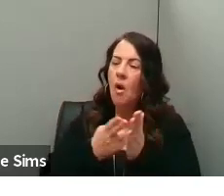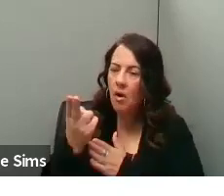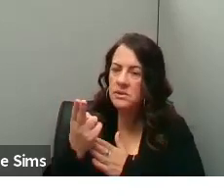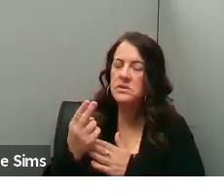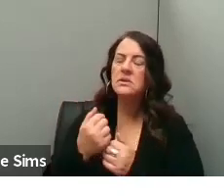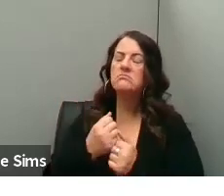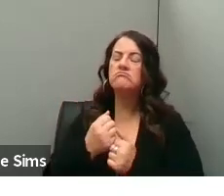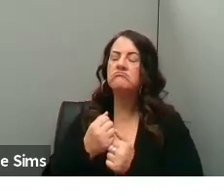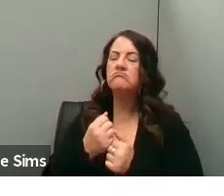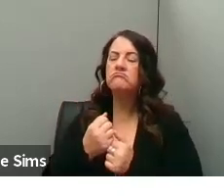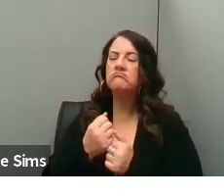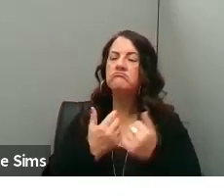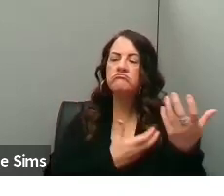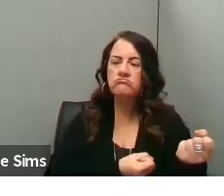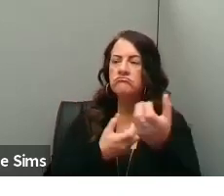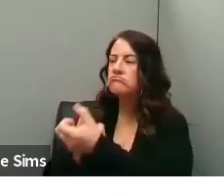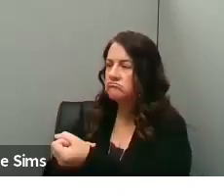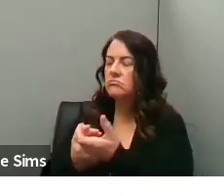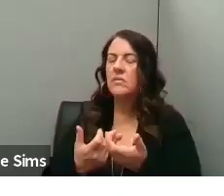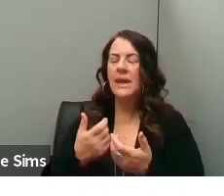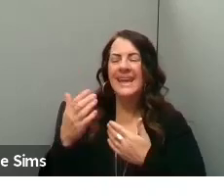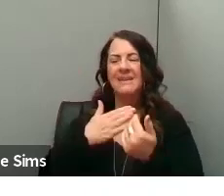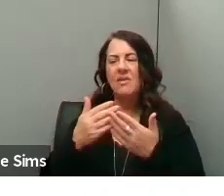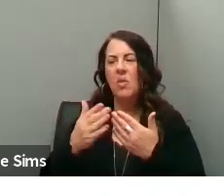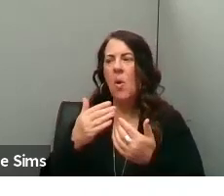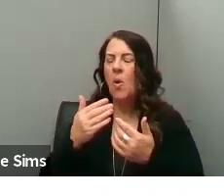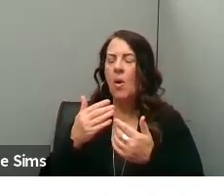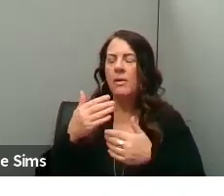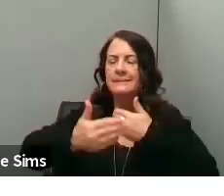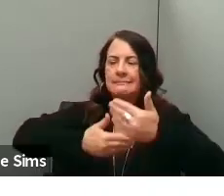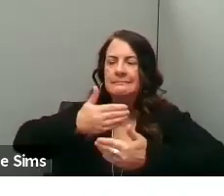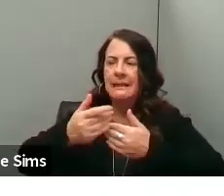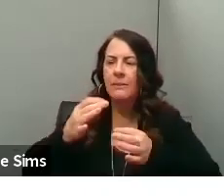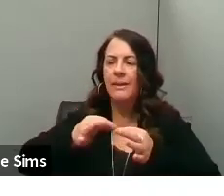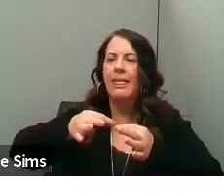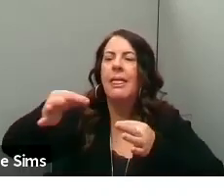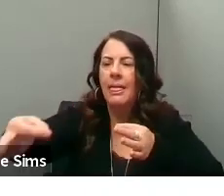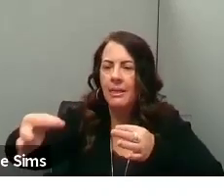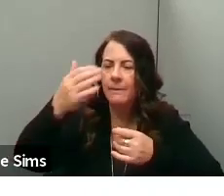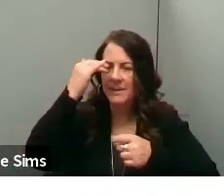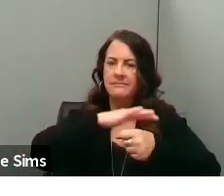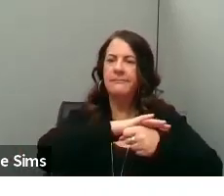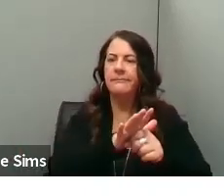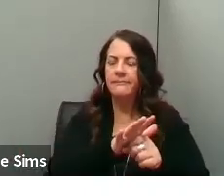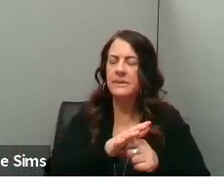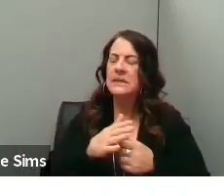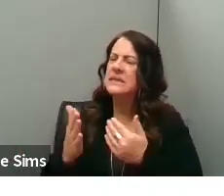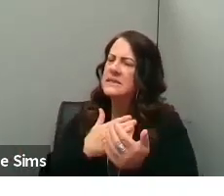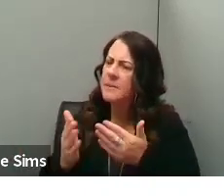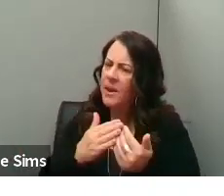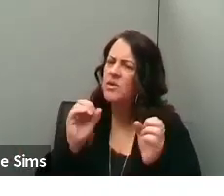although it may be delayed because of the pandemic. But even if the interactive process is delayed due to